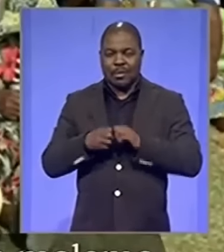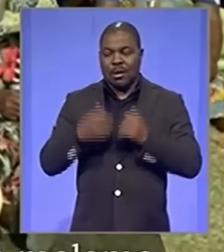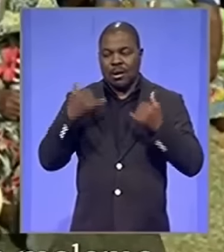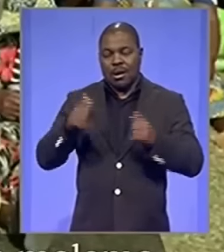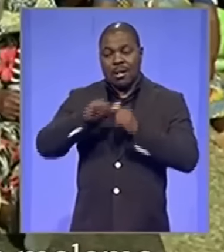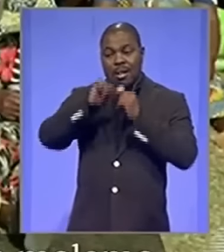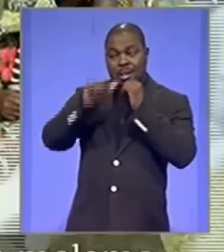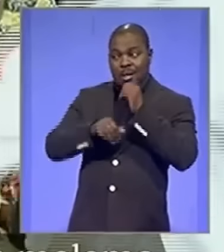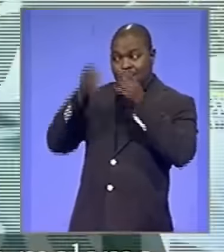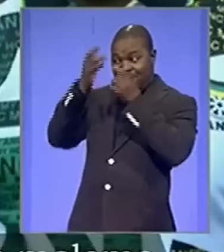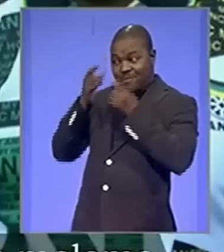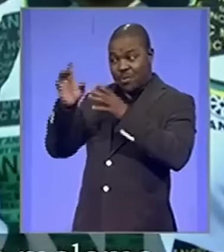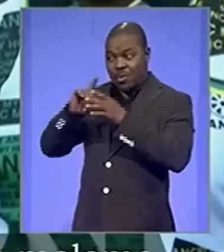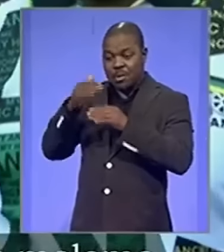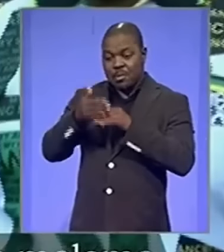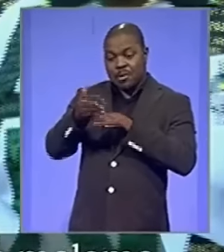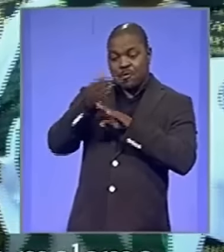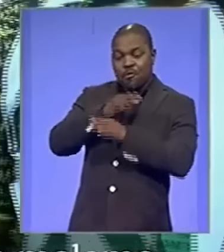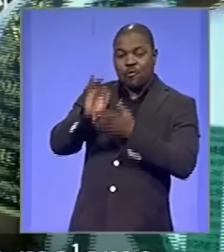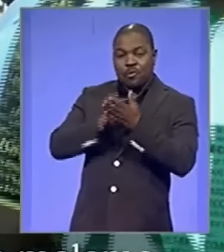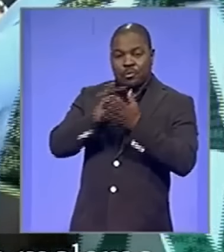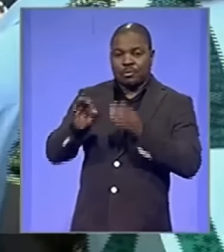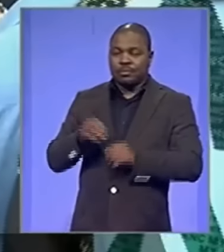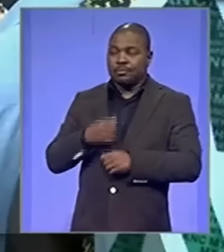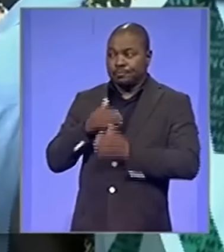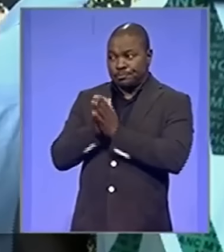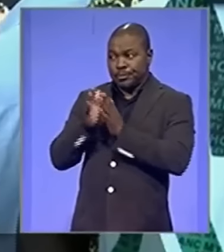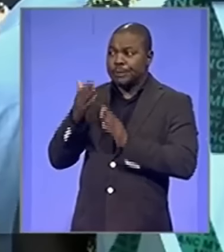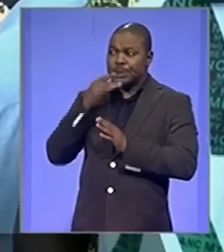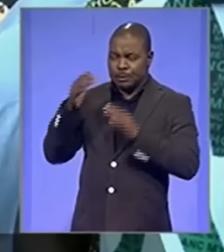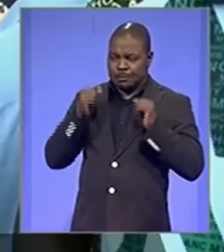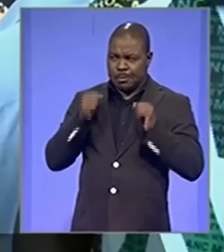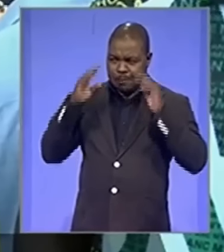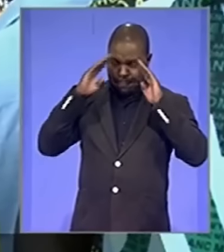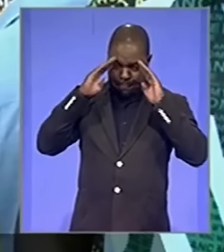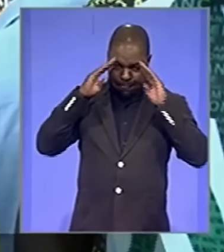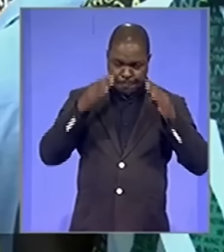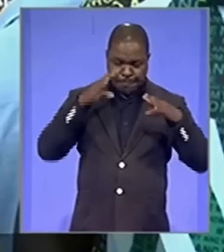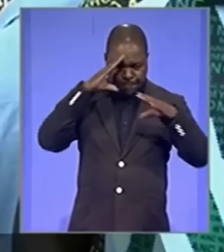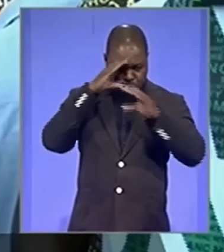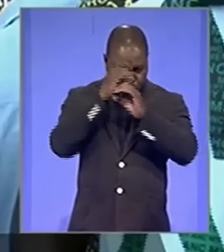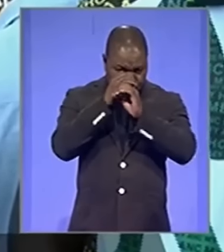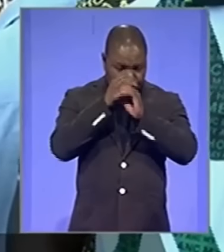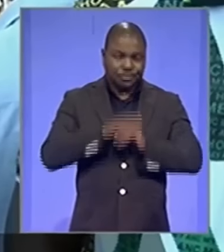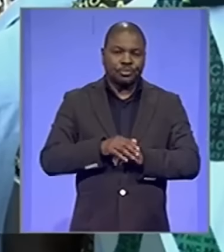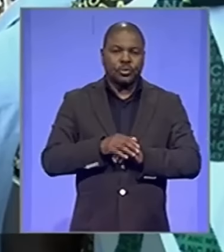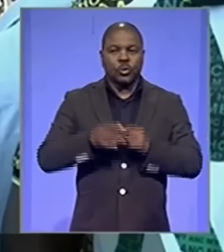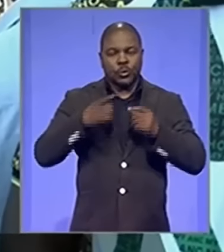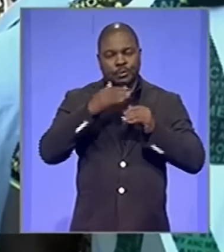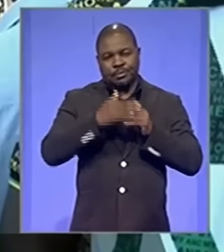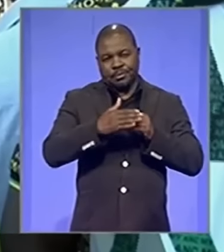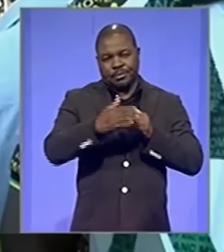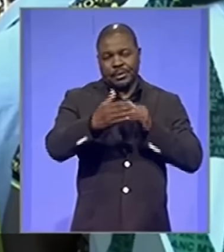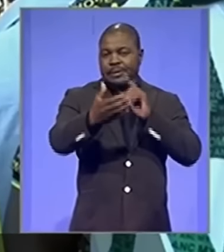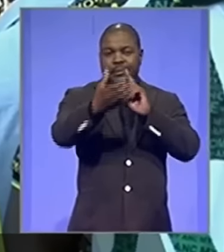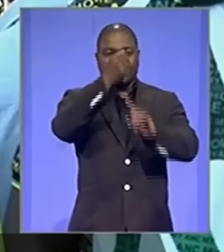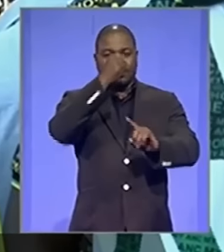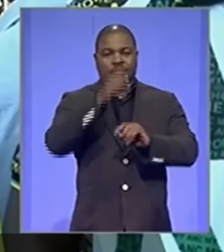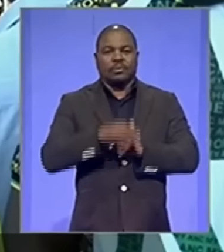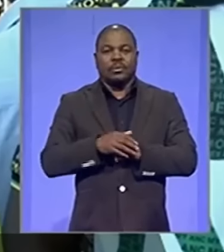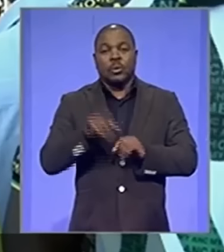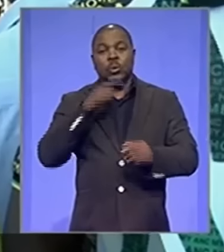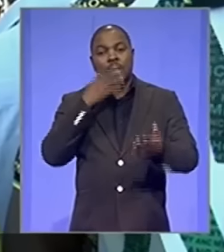gore the message to them is remain focused. We are moving to victory, but that victory